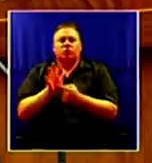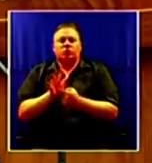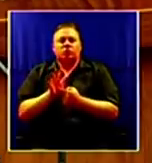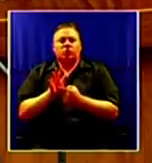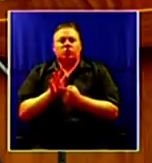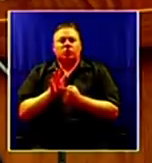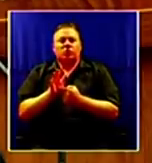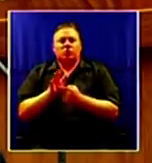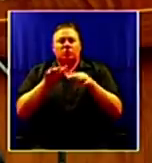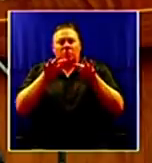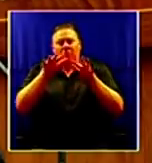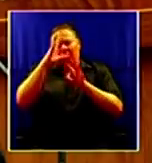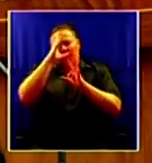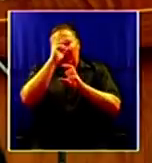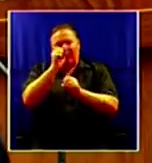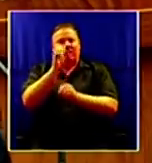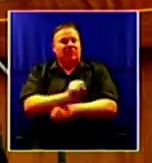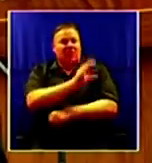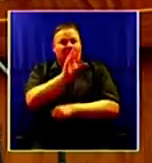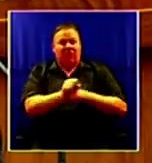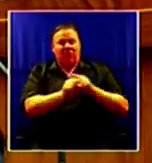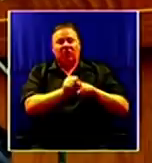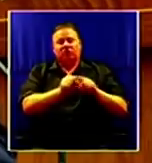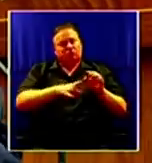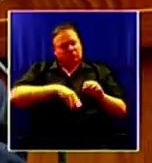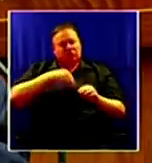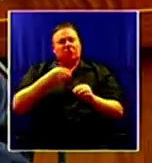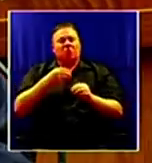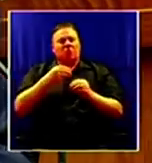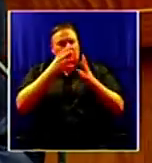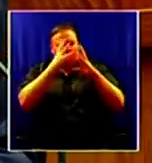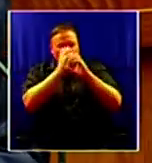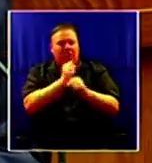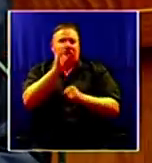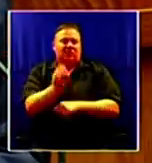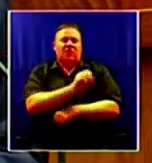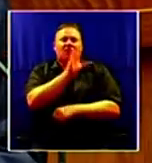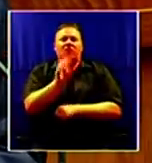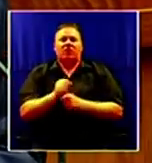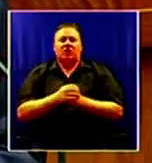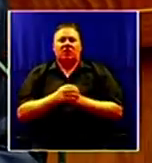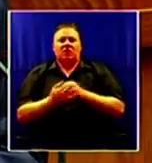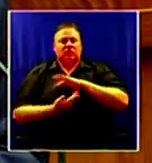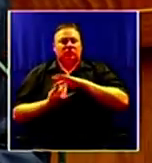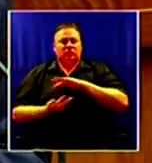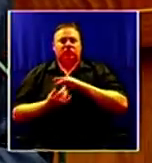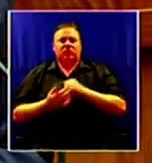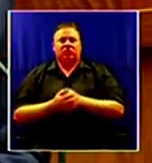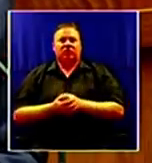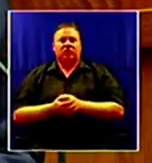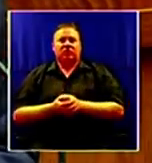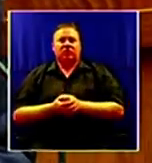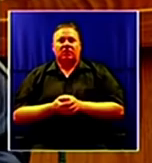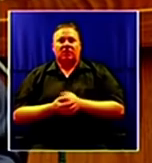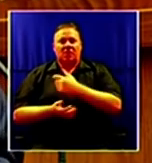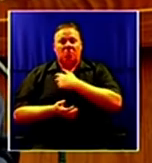that runs in our veins and inspires us. The President would have said, this is in our